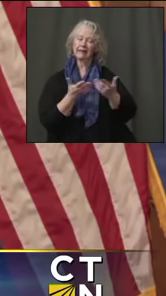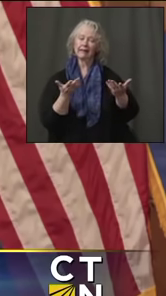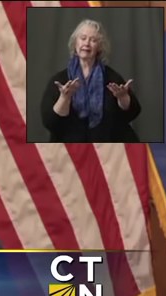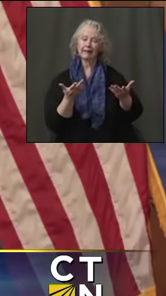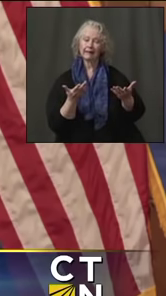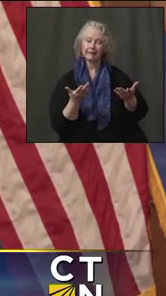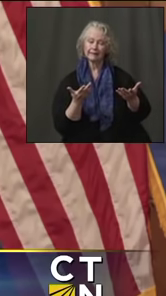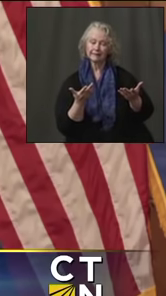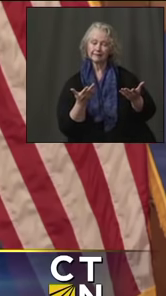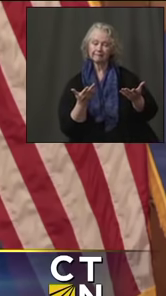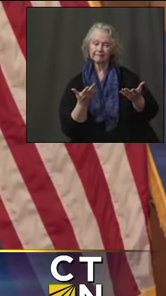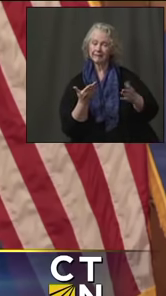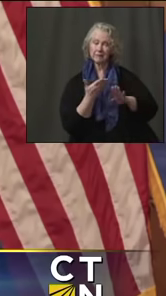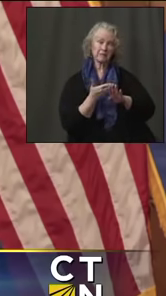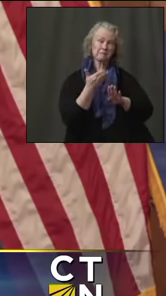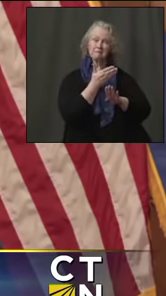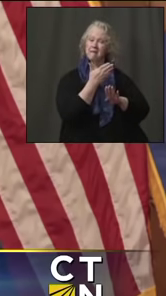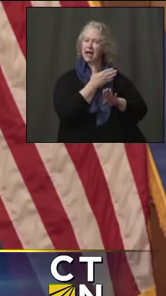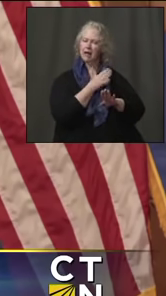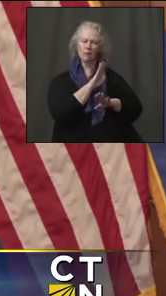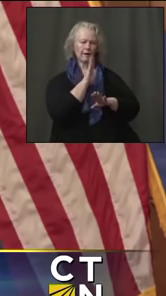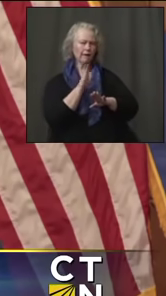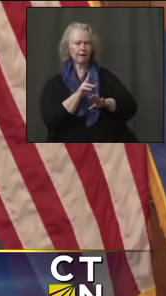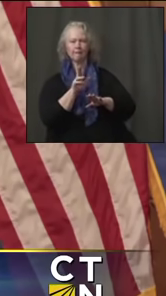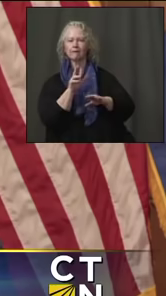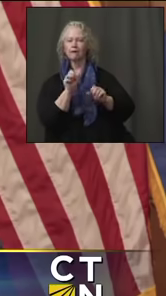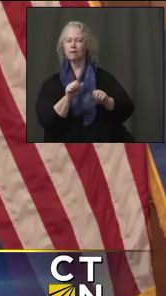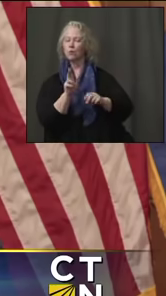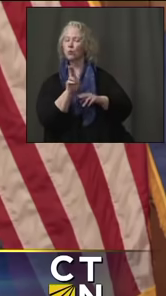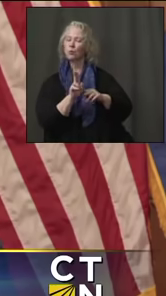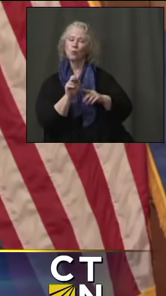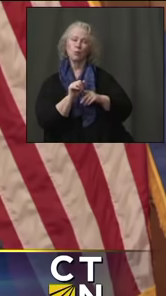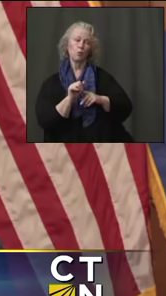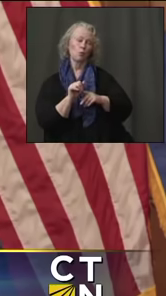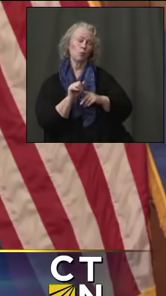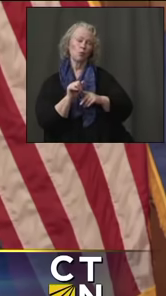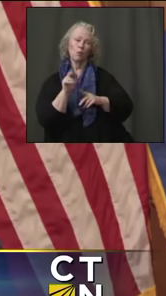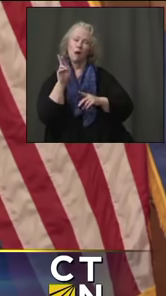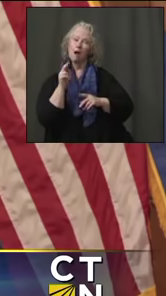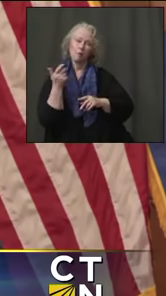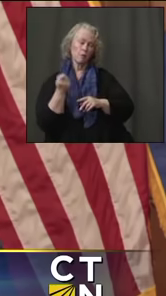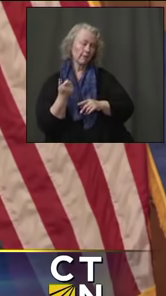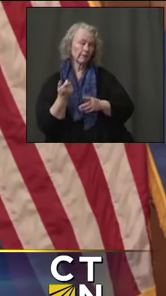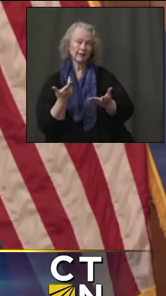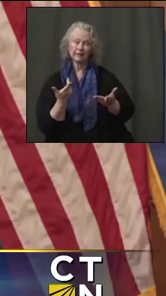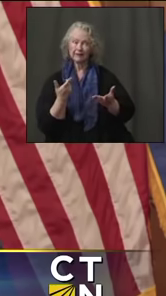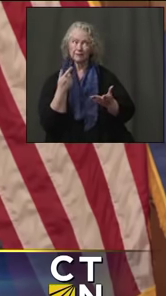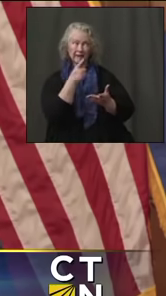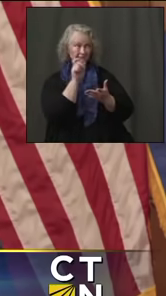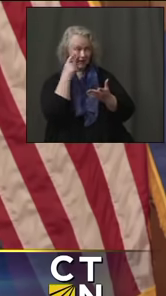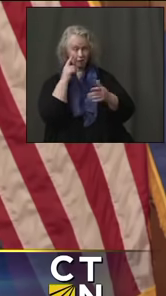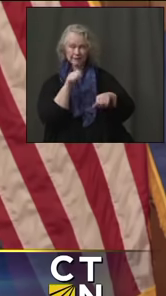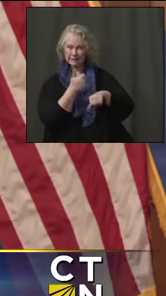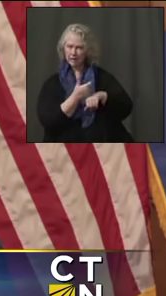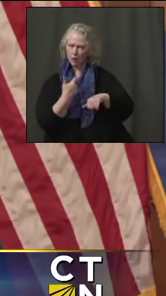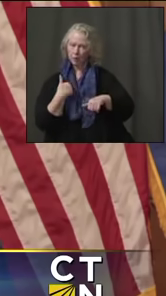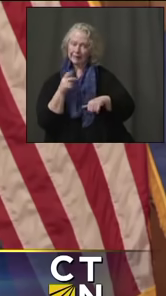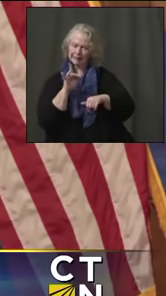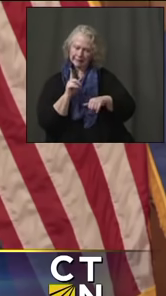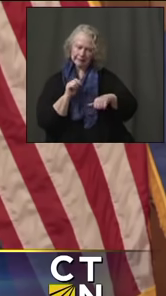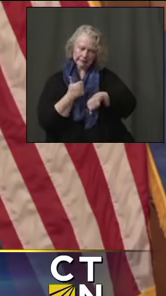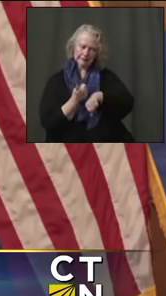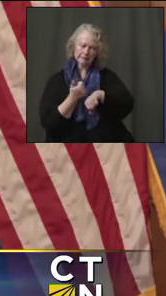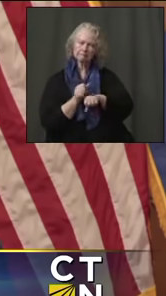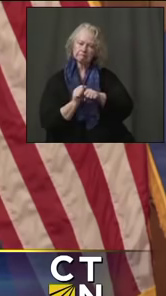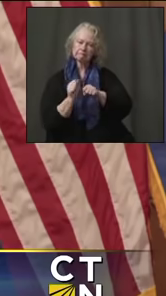usually able to go through the UI system. But this was a new system that was created by the federal government, and we worked vigorously to put it together,